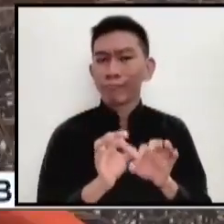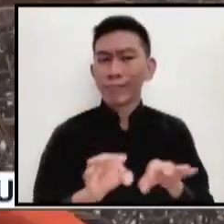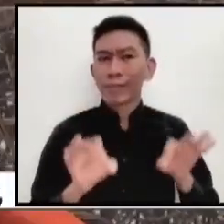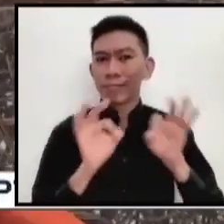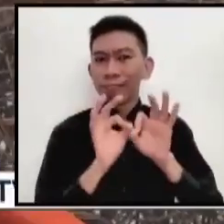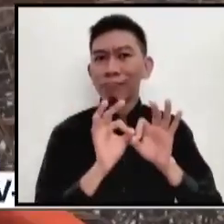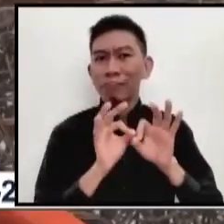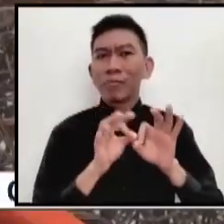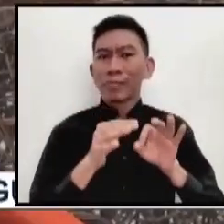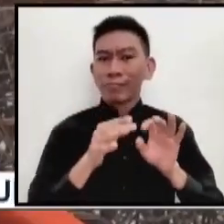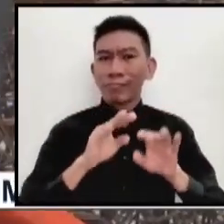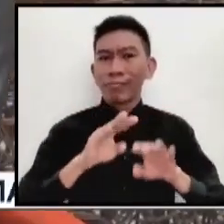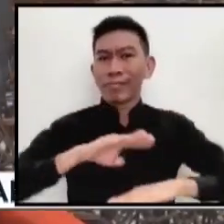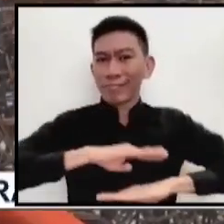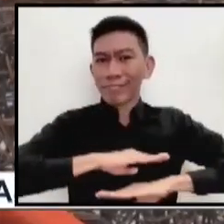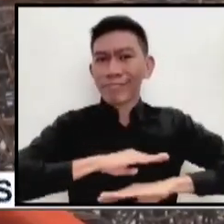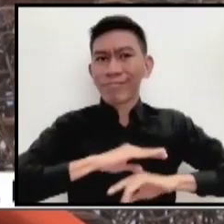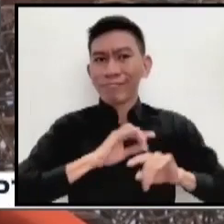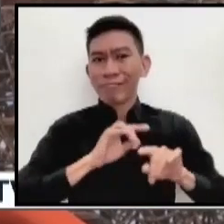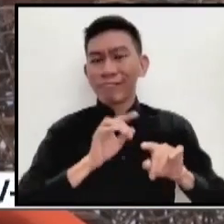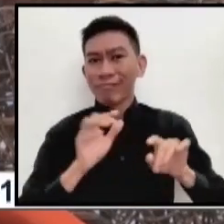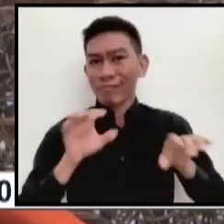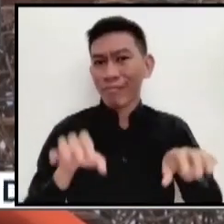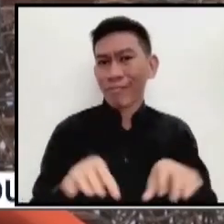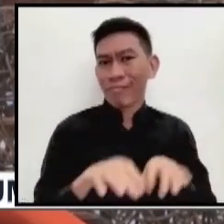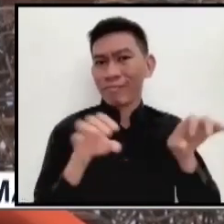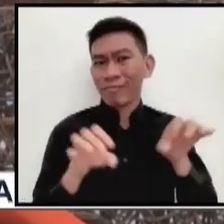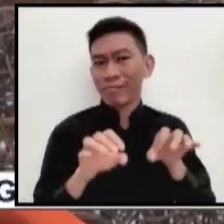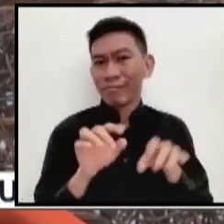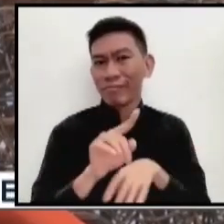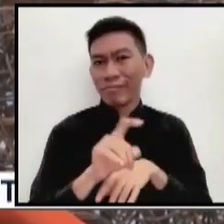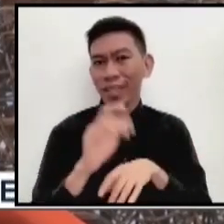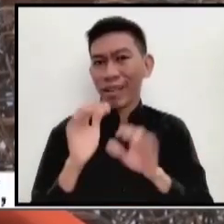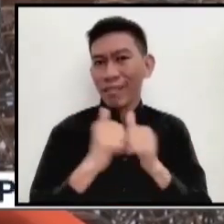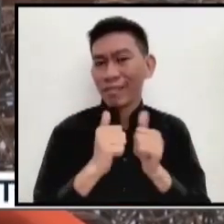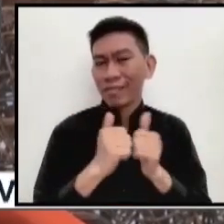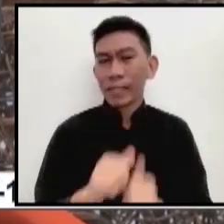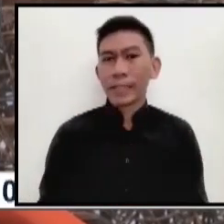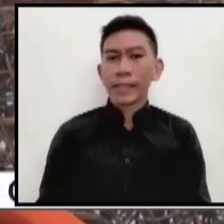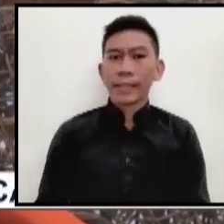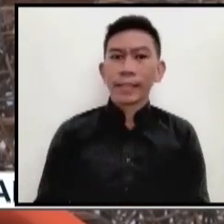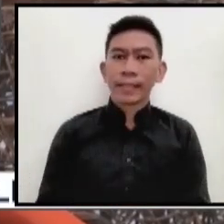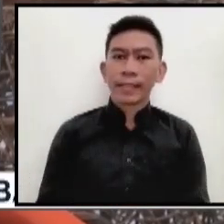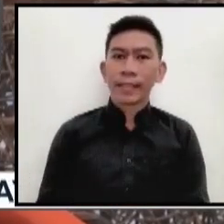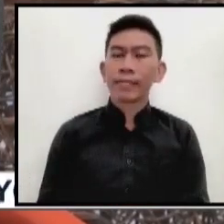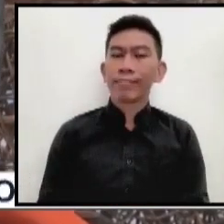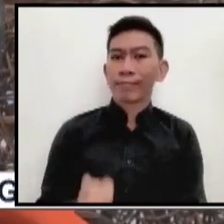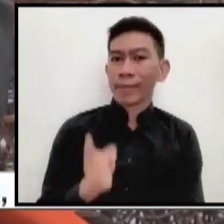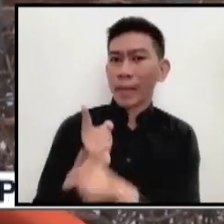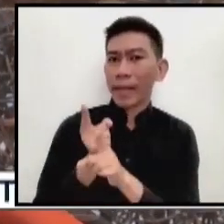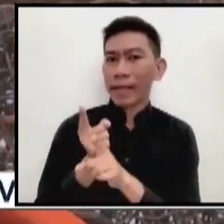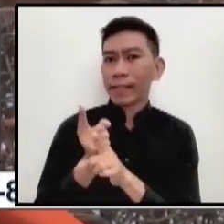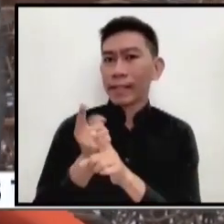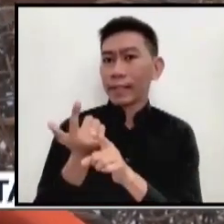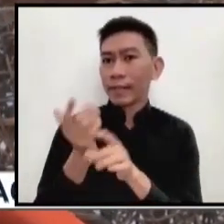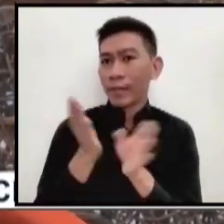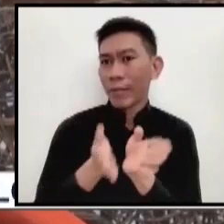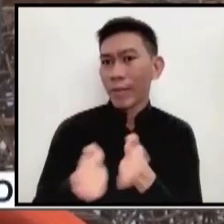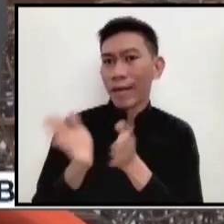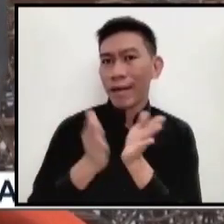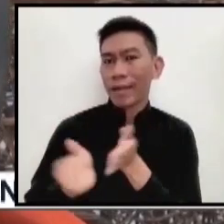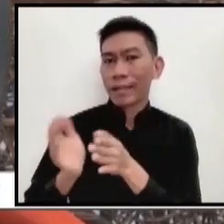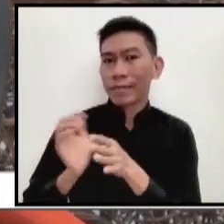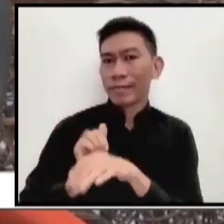tama ka dyan na ang mobilization ng ganitong kalaking crusade is very huge. It is